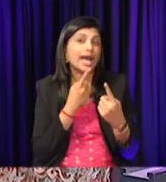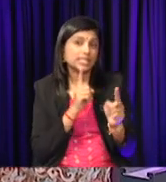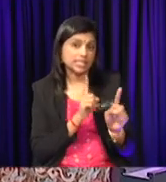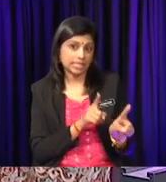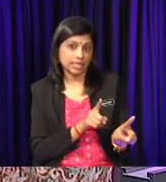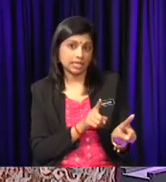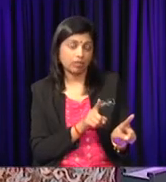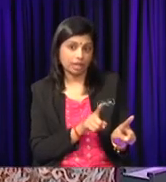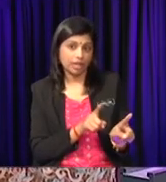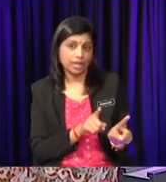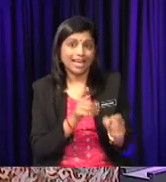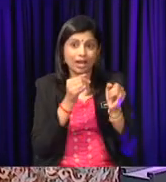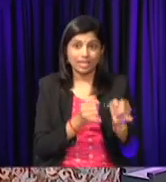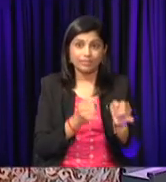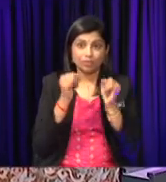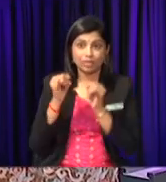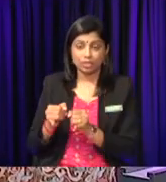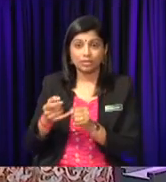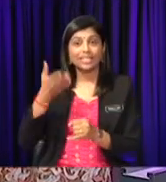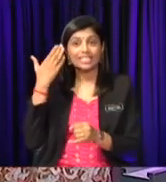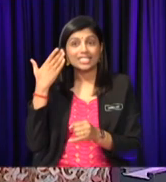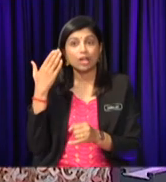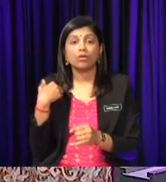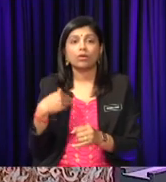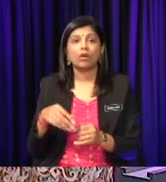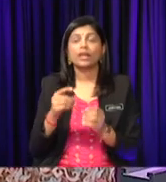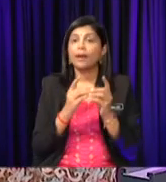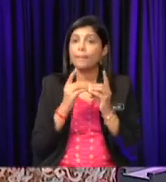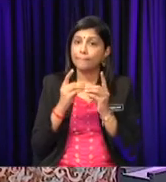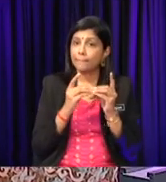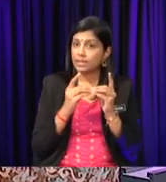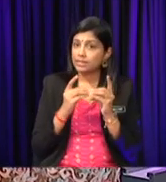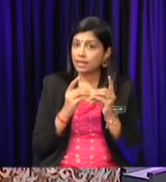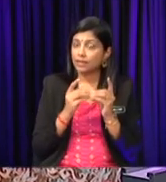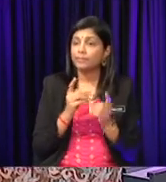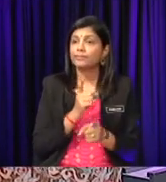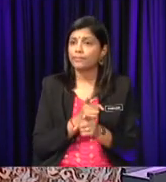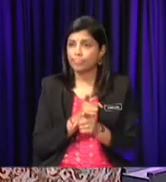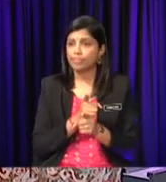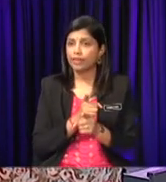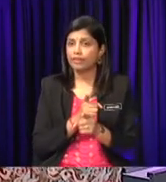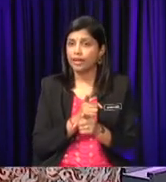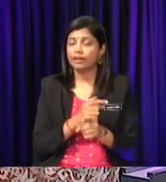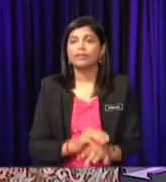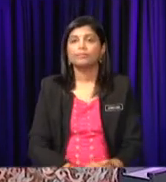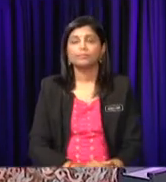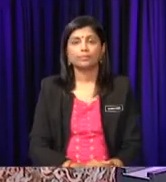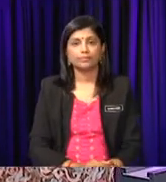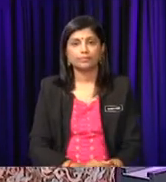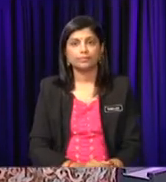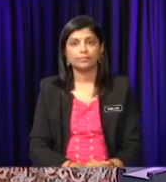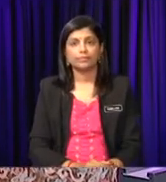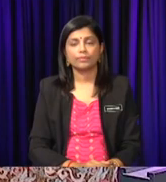just now, you're talking about a birthday gift, what to buy. So looking at all the questions that were given to you, you only